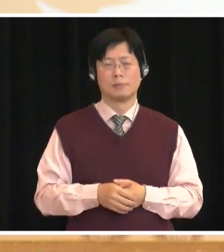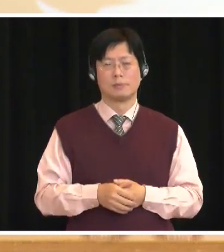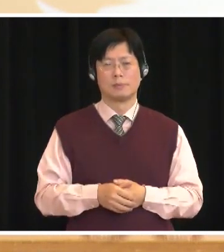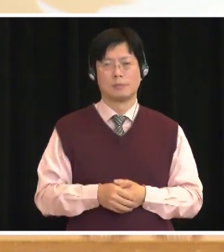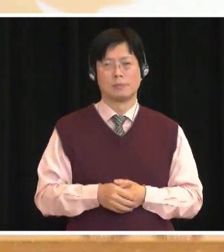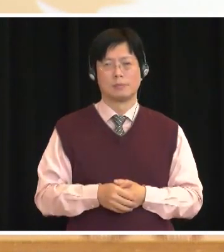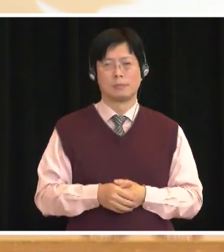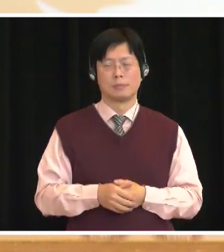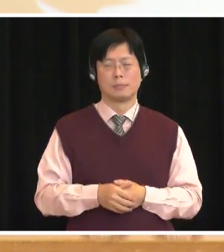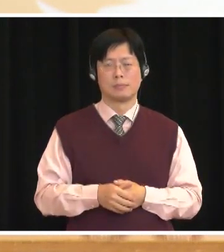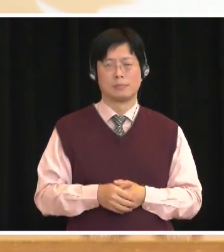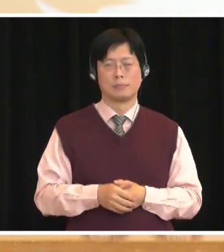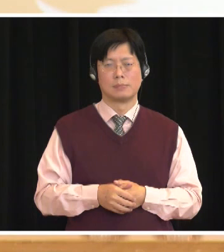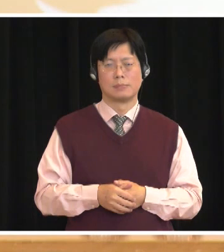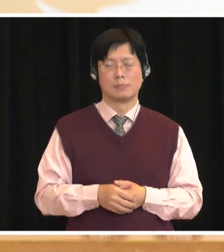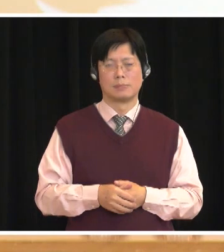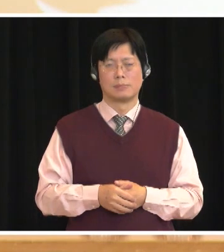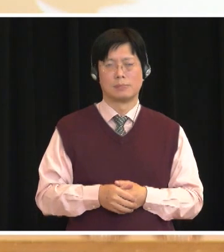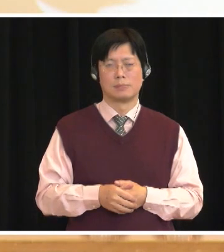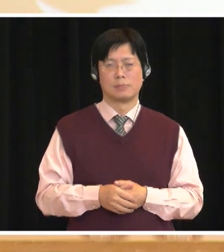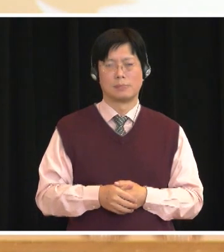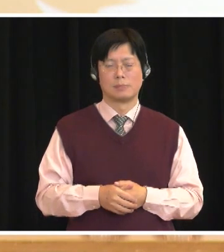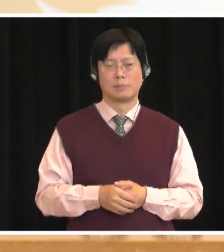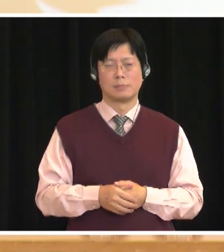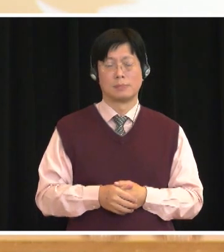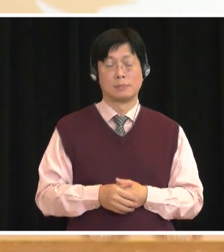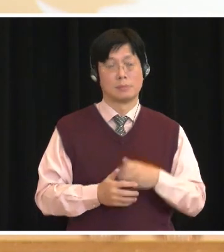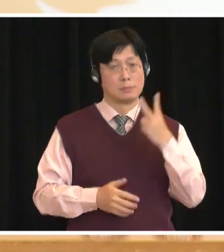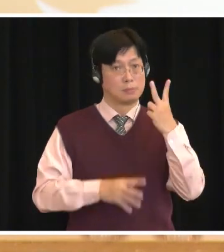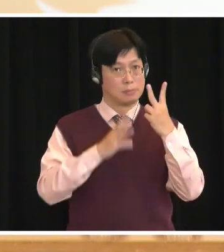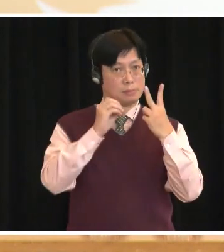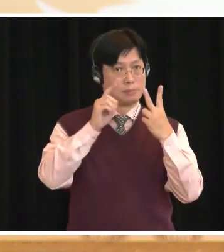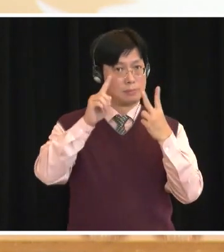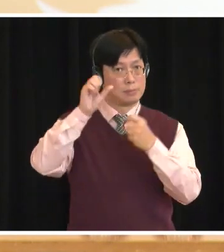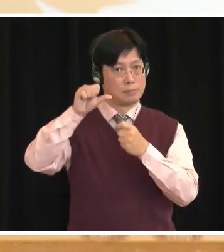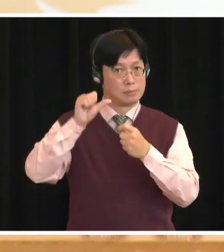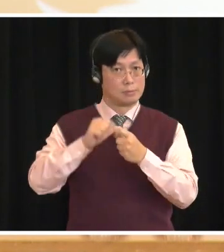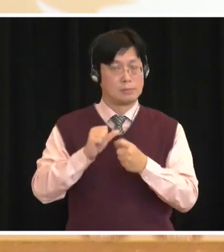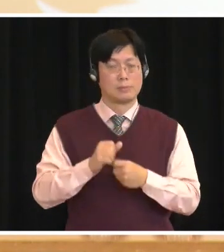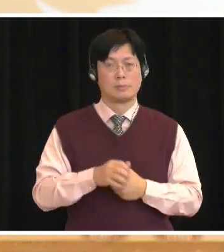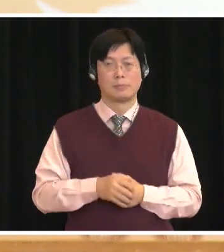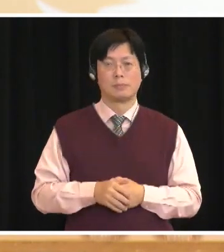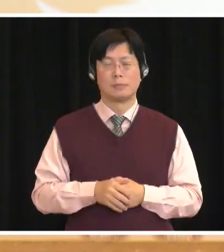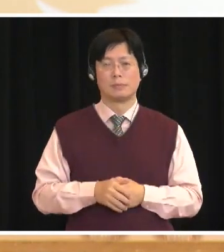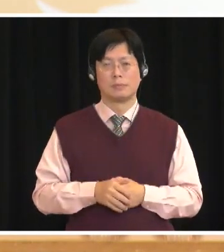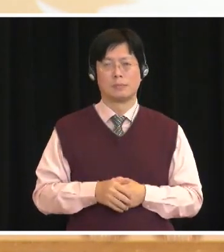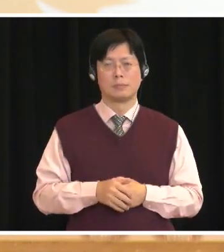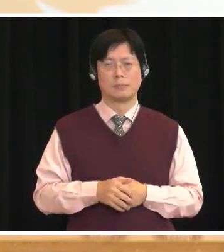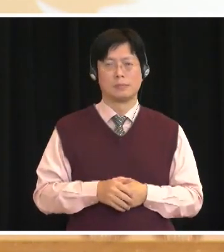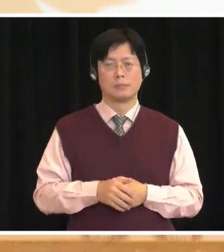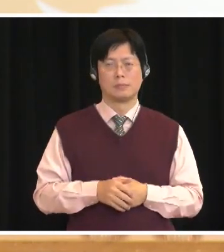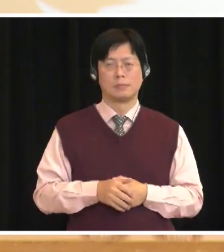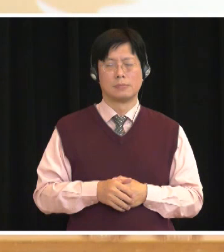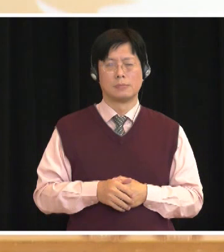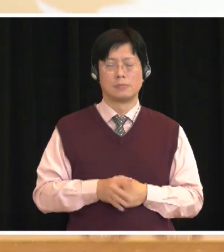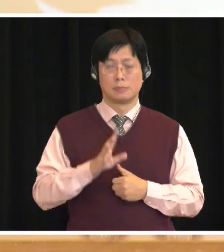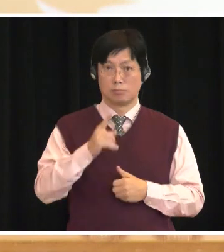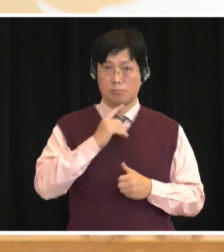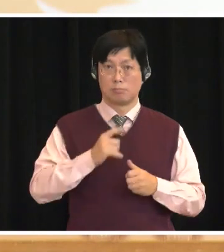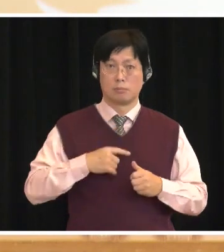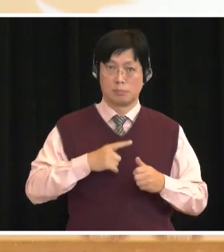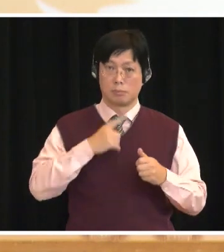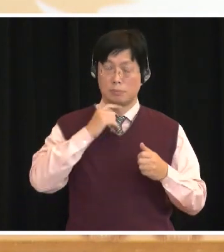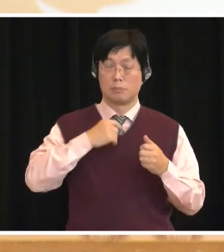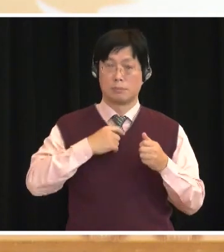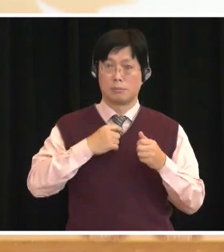2015 a commendable new piece of legislation, the Child and Youth Sexual Exploitation Prevention Act.